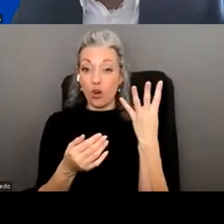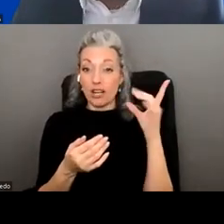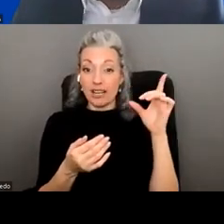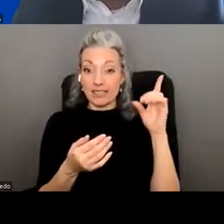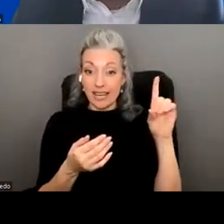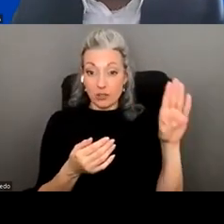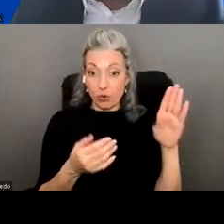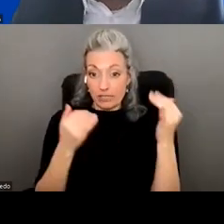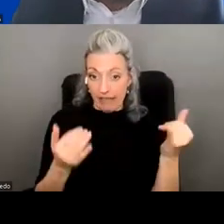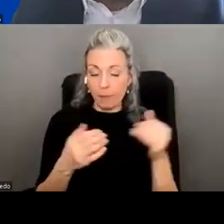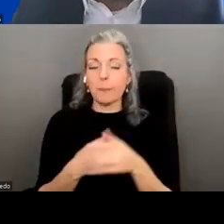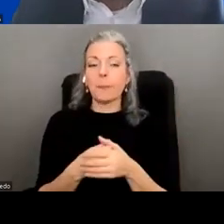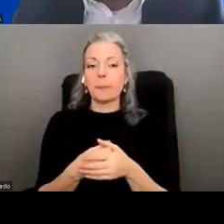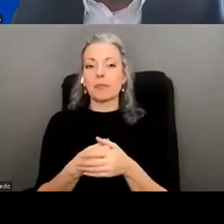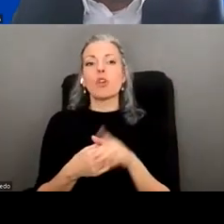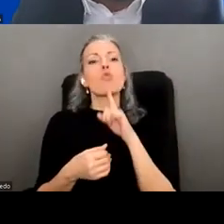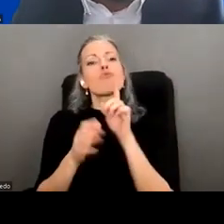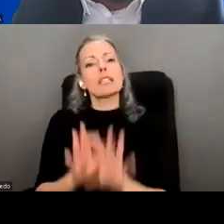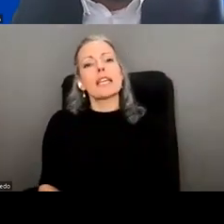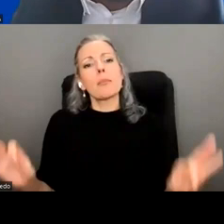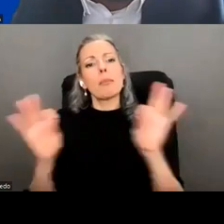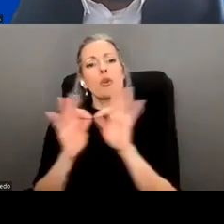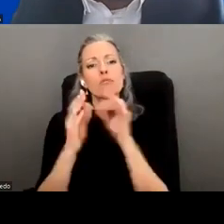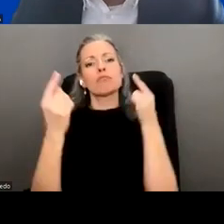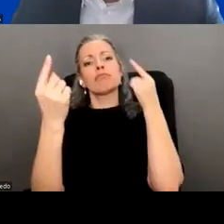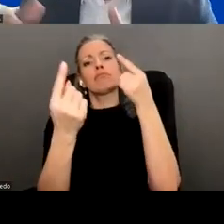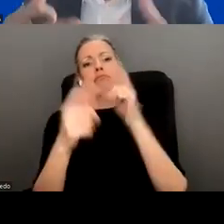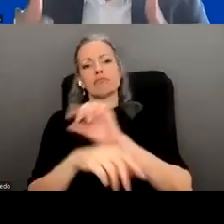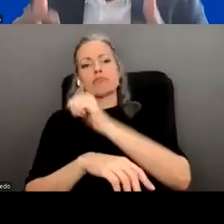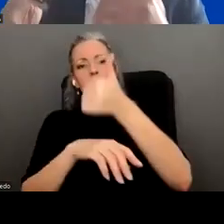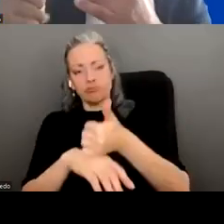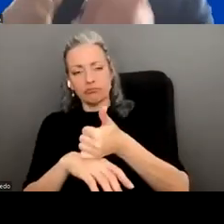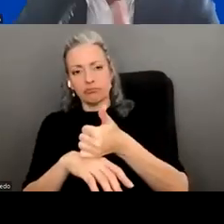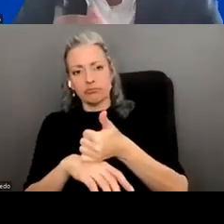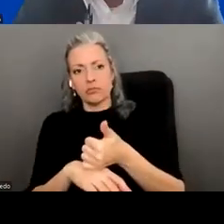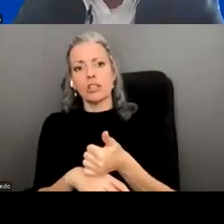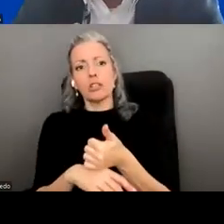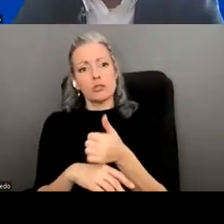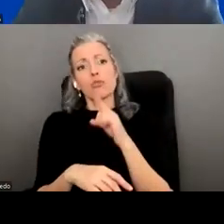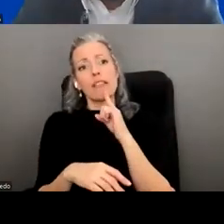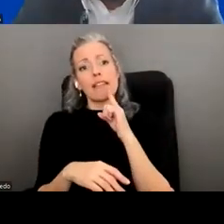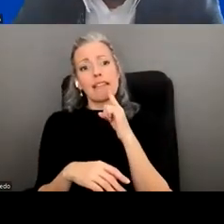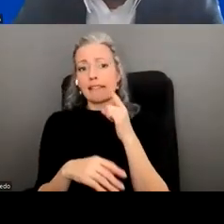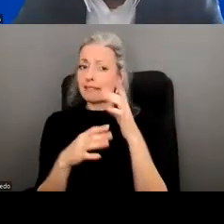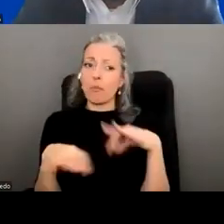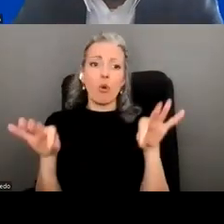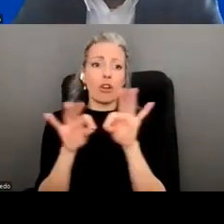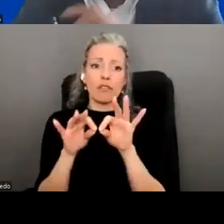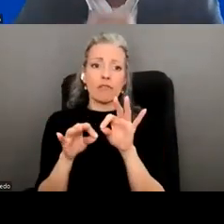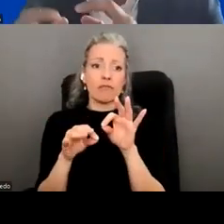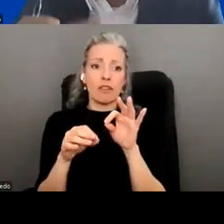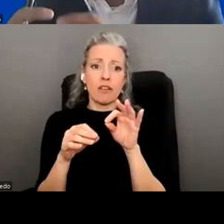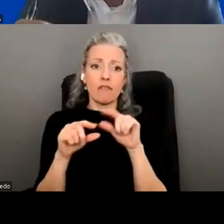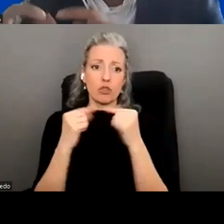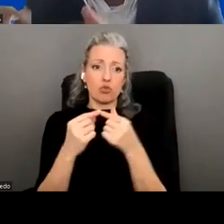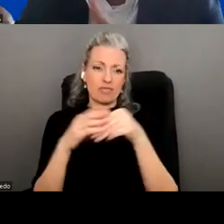then a really important piece of this exercise is target setting. And so this is a critical next step for the work groups and the partnership to really think about what